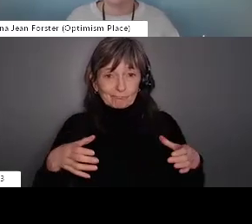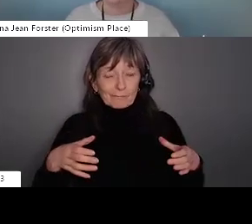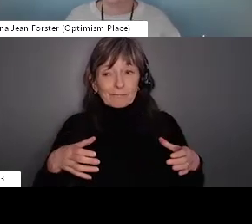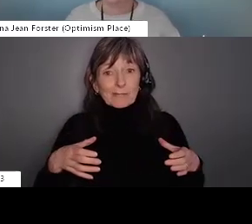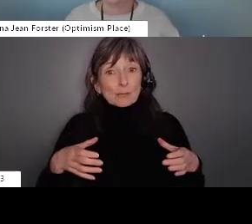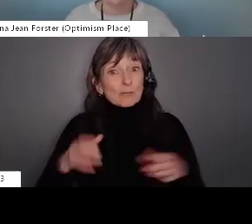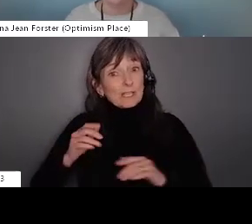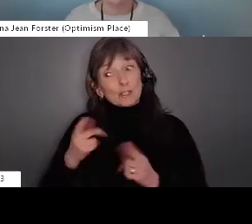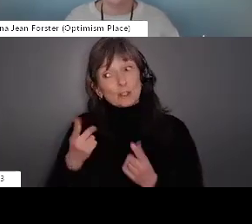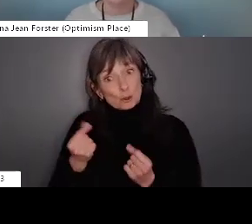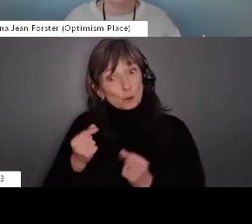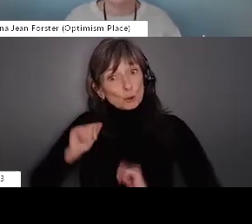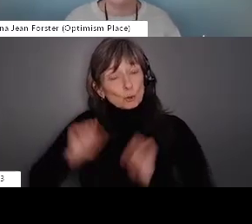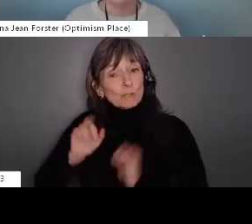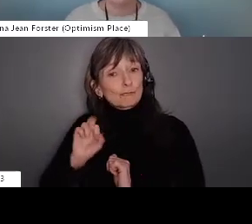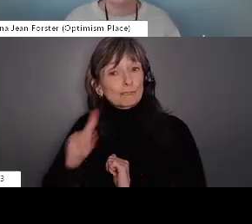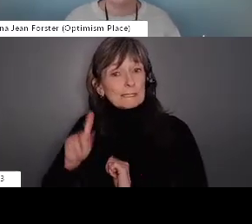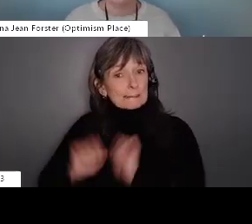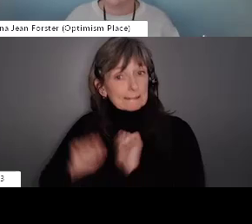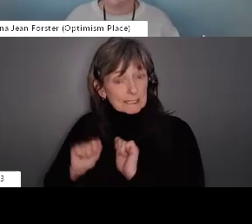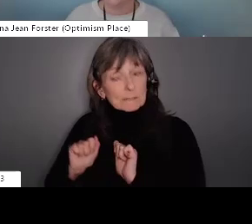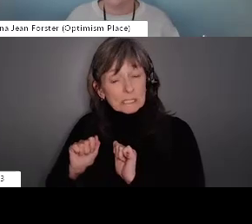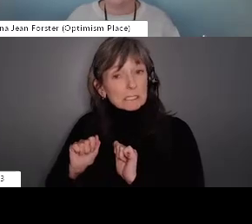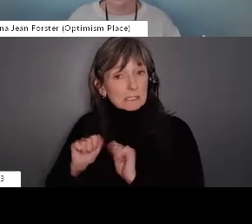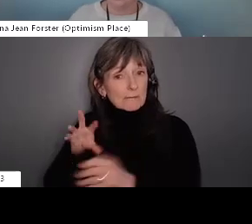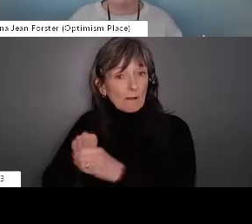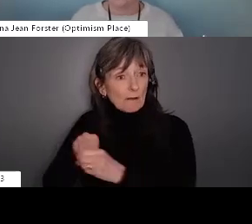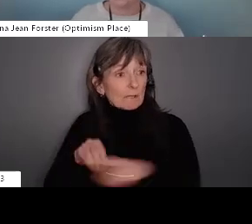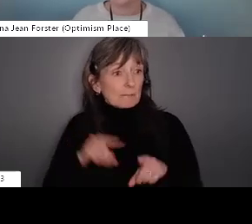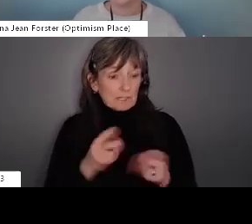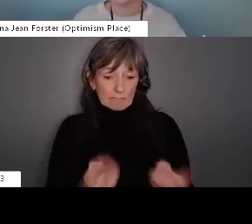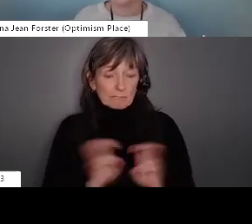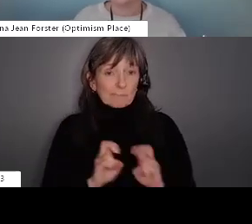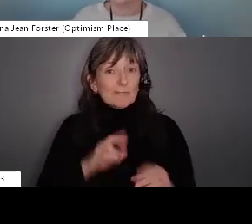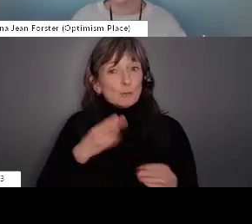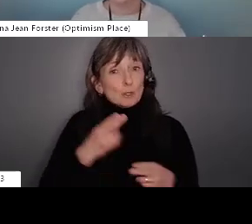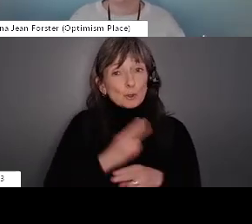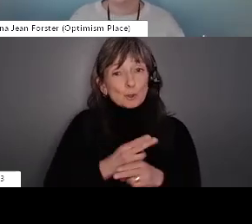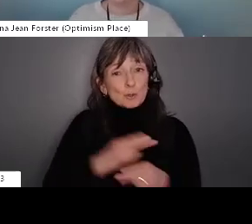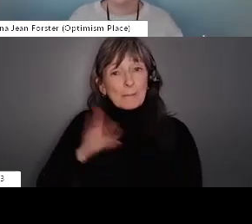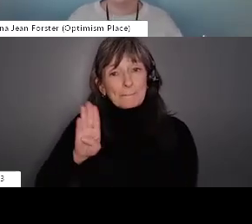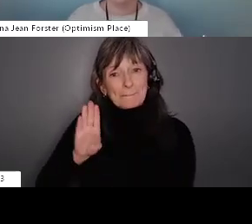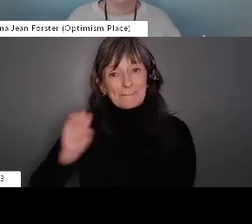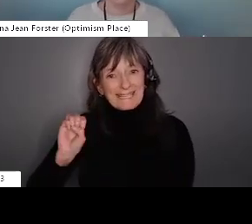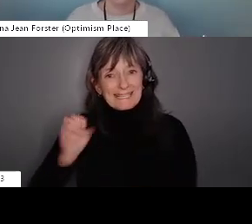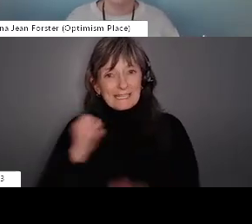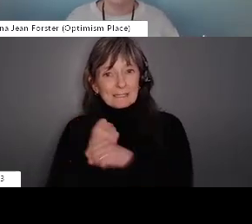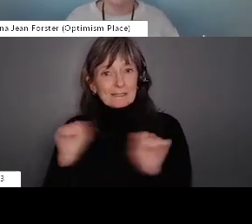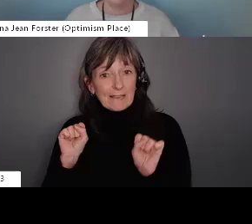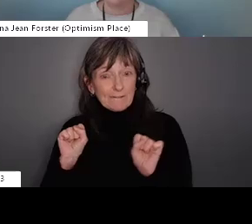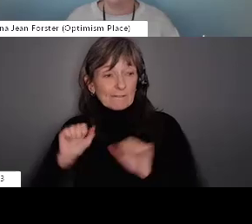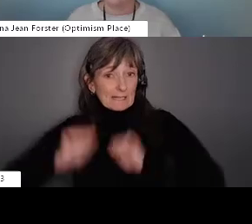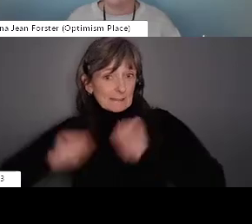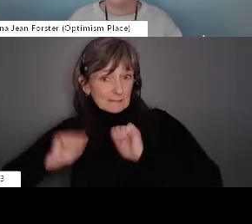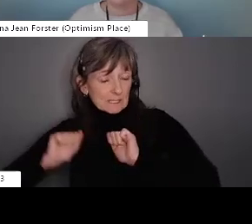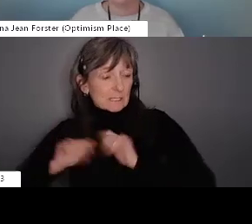assessment. And so our whole community is using the Be Safer risk assessment. And we further refined this